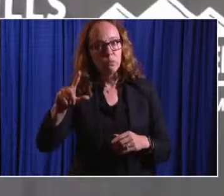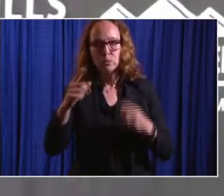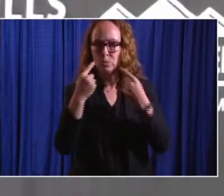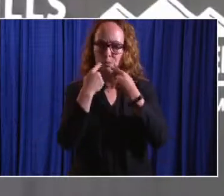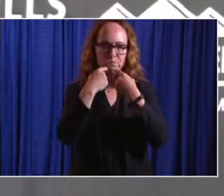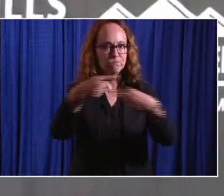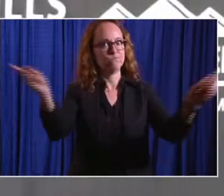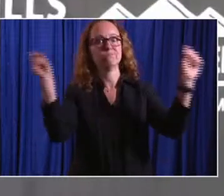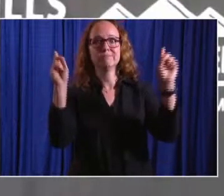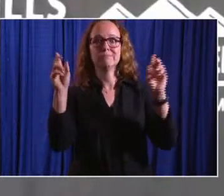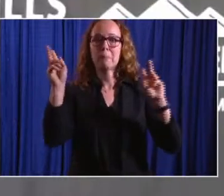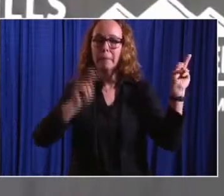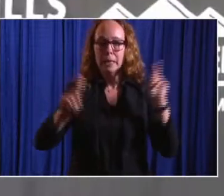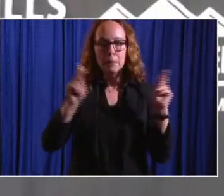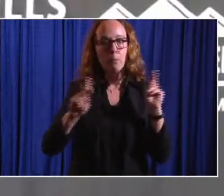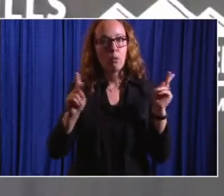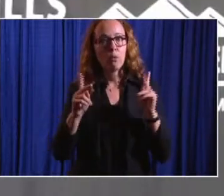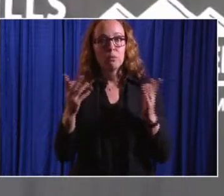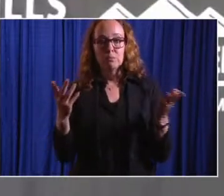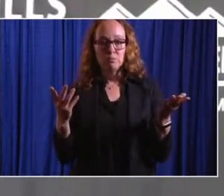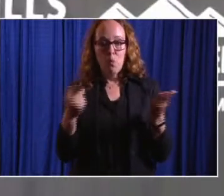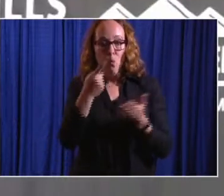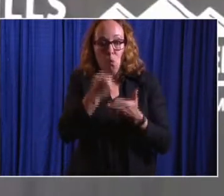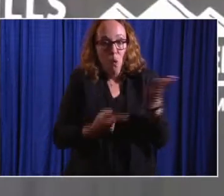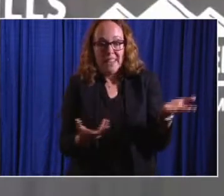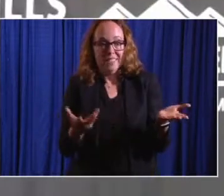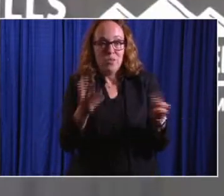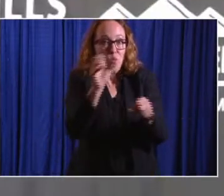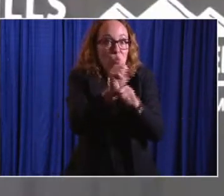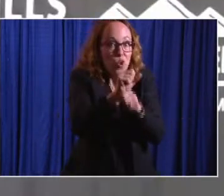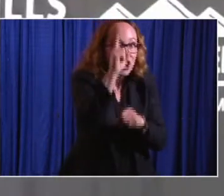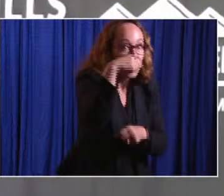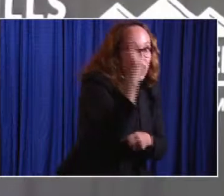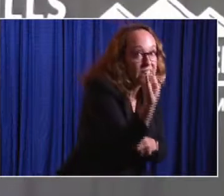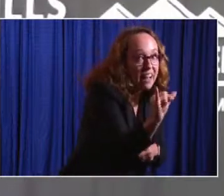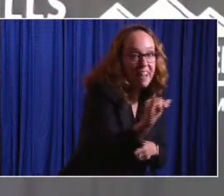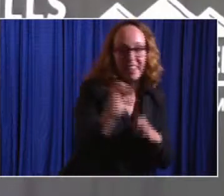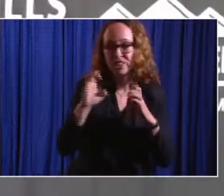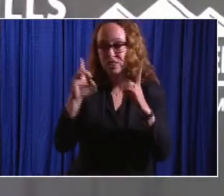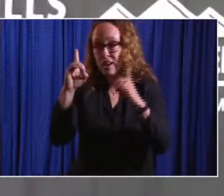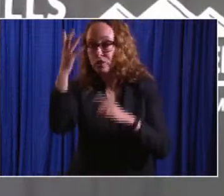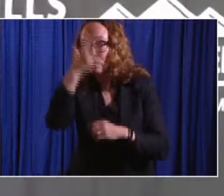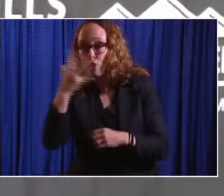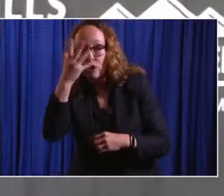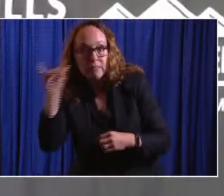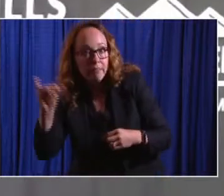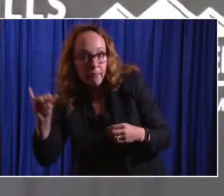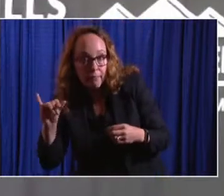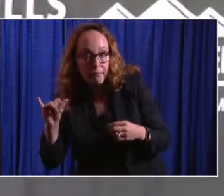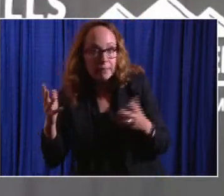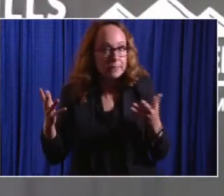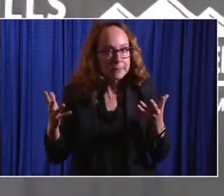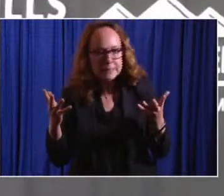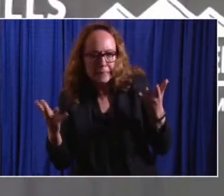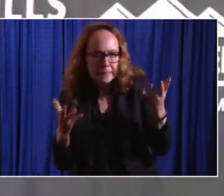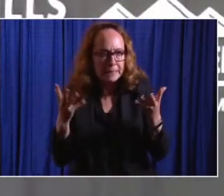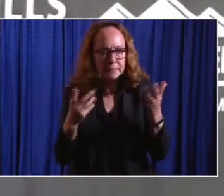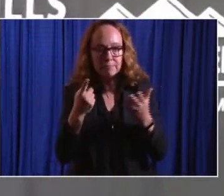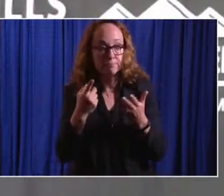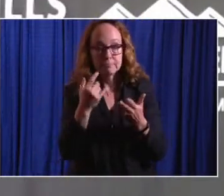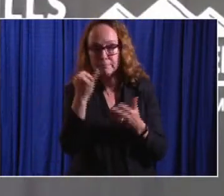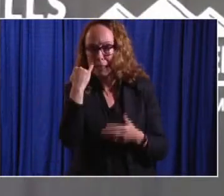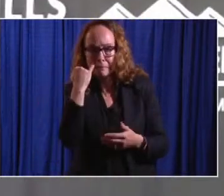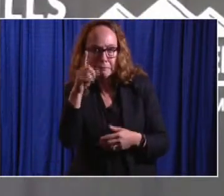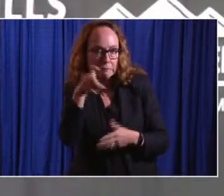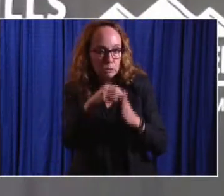about what work and what education look like, how to really match that together with whether or not you want to get a student loan,